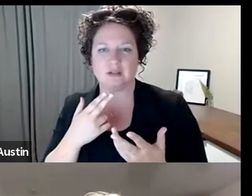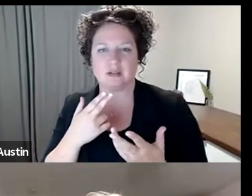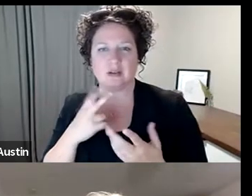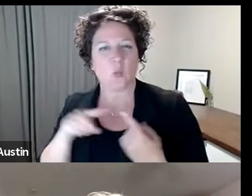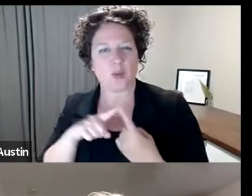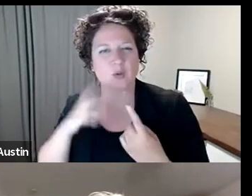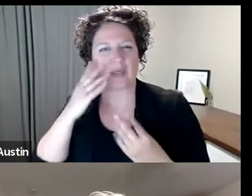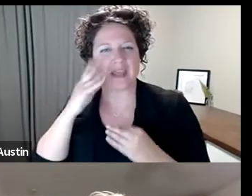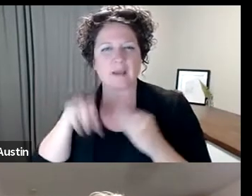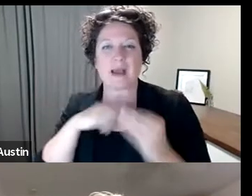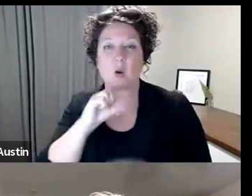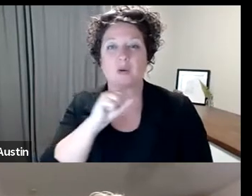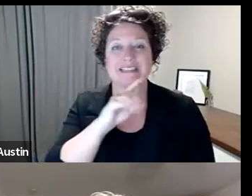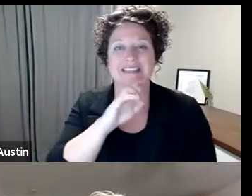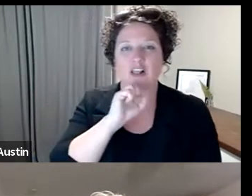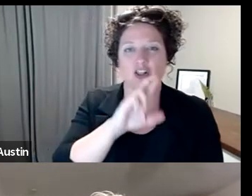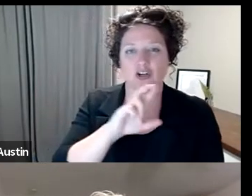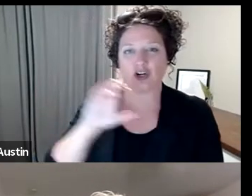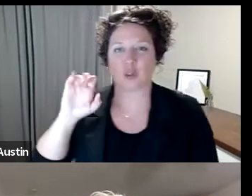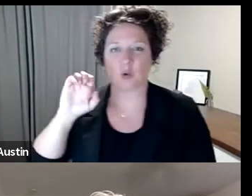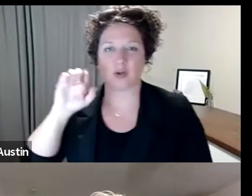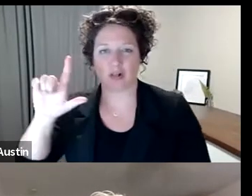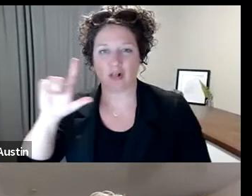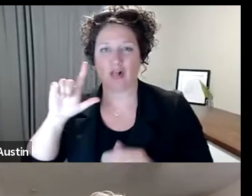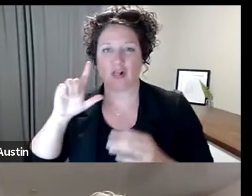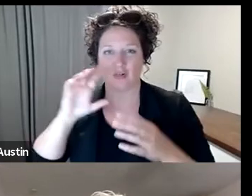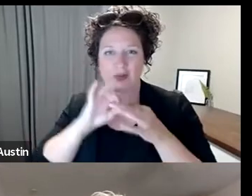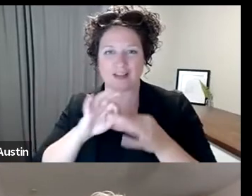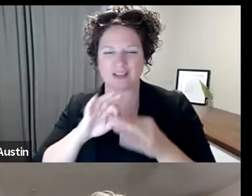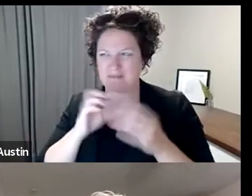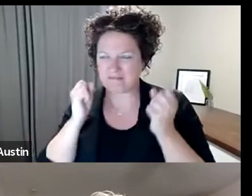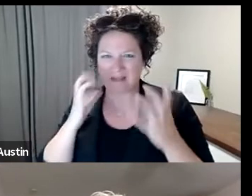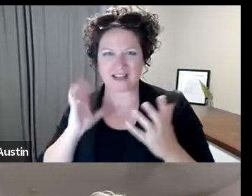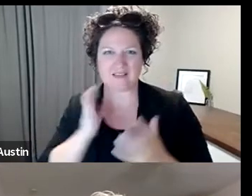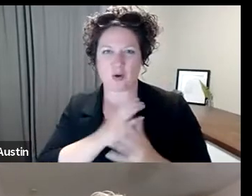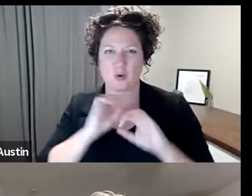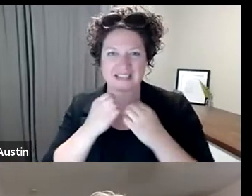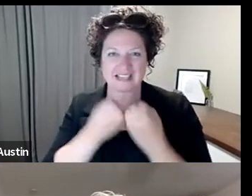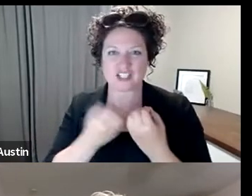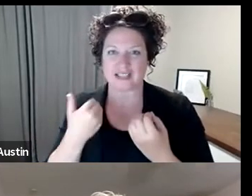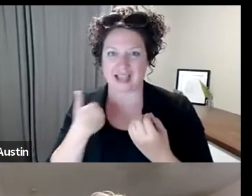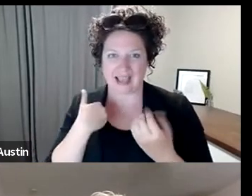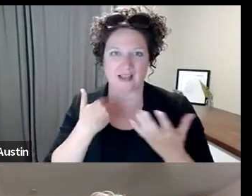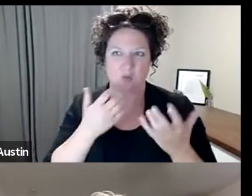colonial relationship that many of our organizations have had with these marginalized communities,